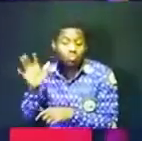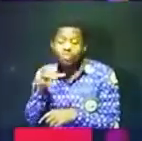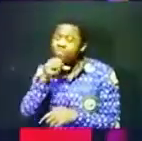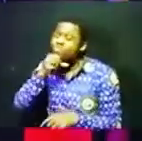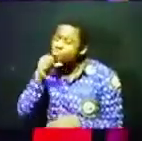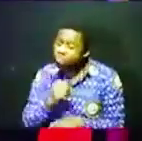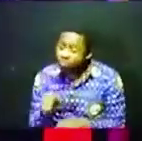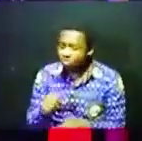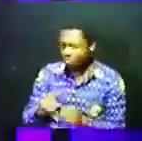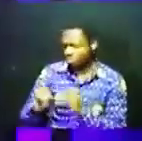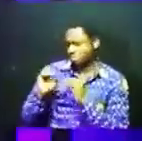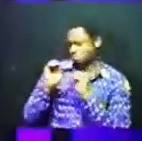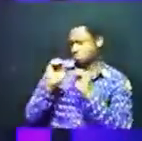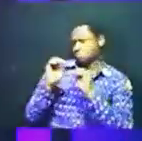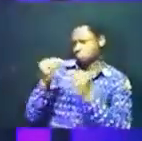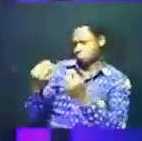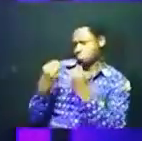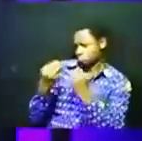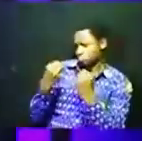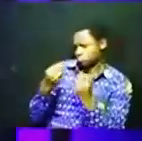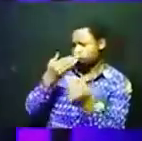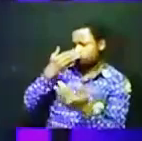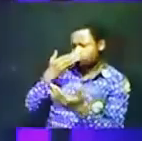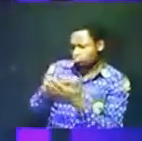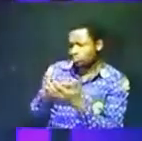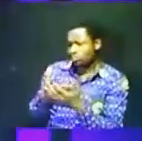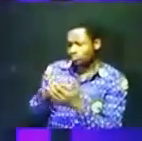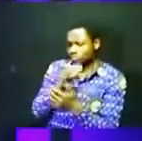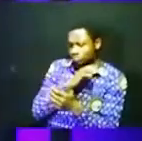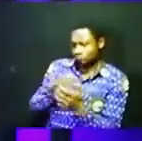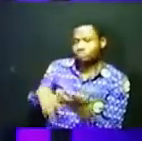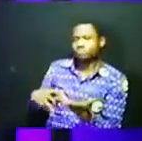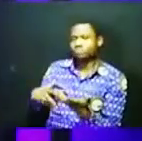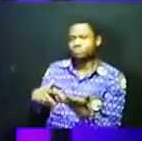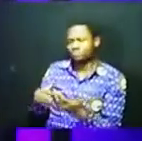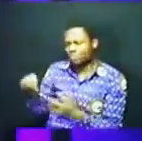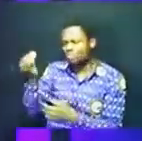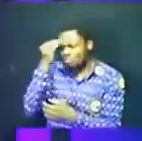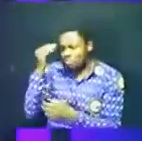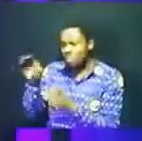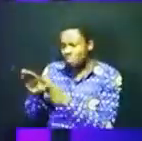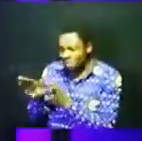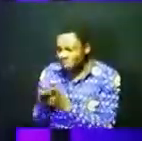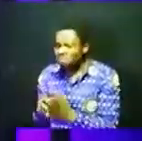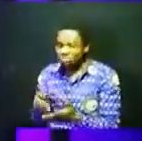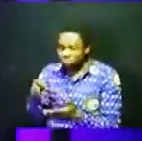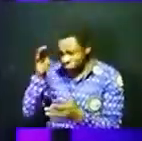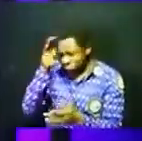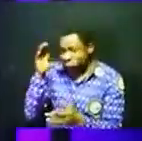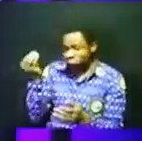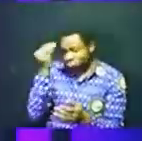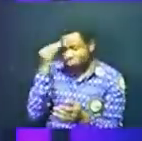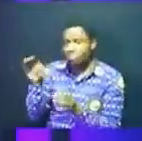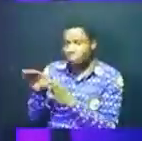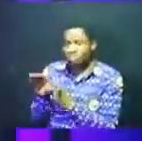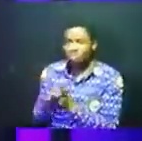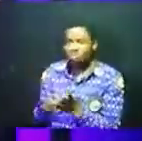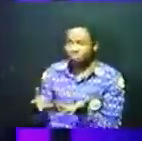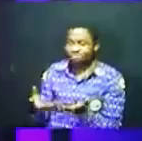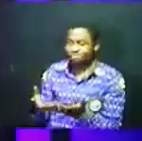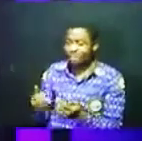They taught me Christianity. You see, I knew scripture and I knew so many things, but these ladies, they didn't even bother